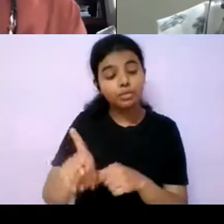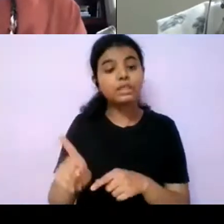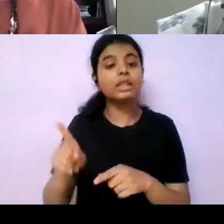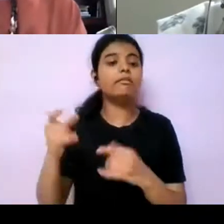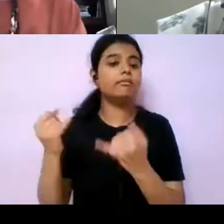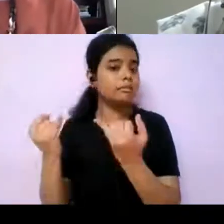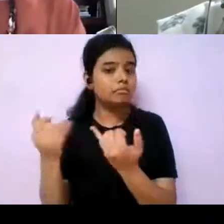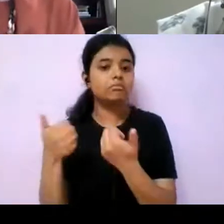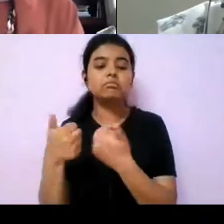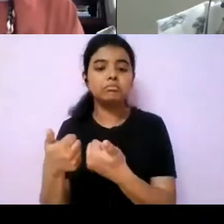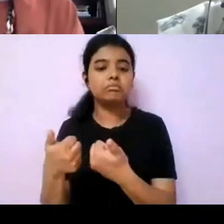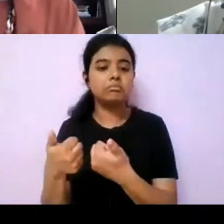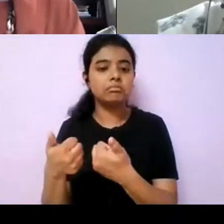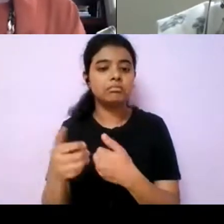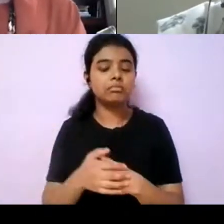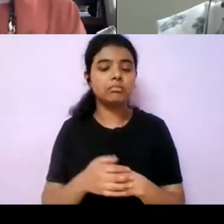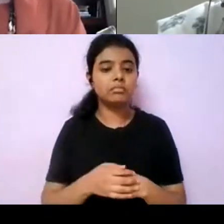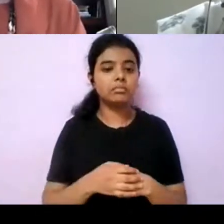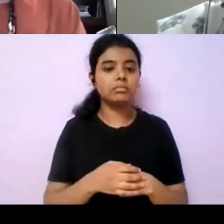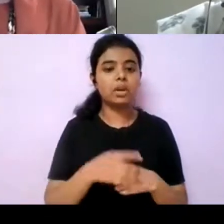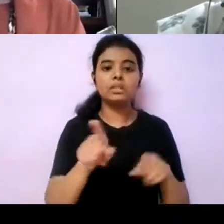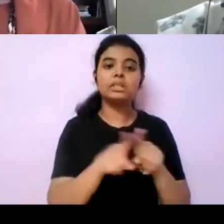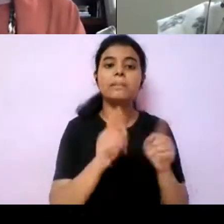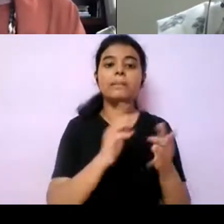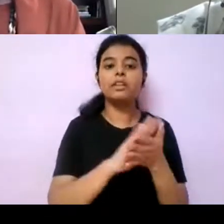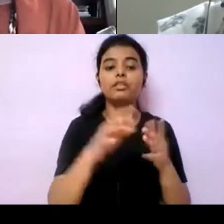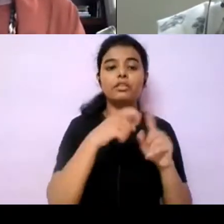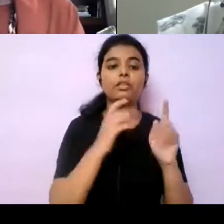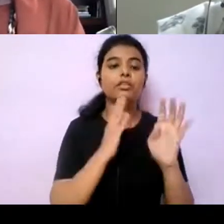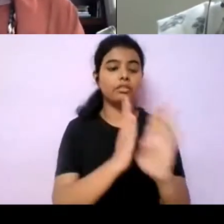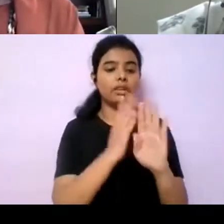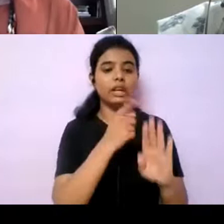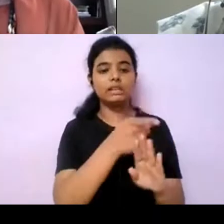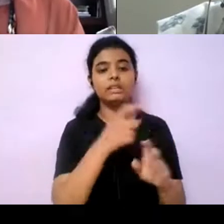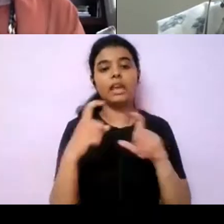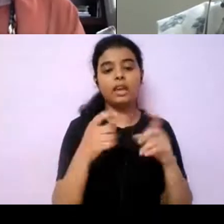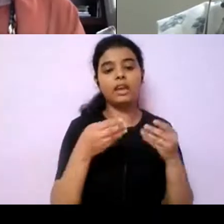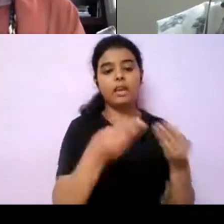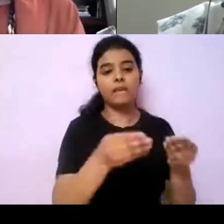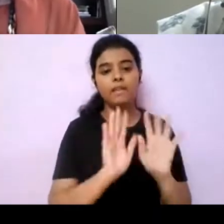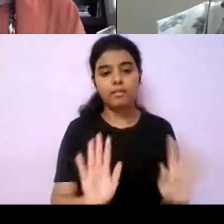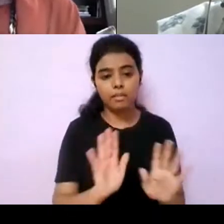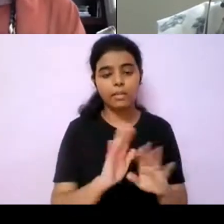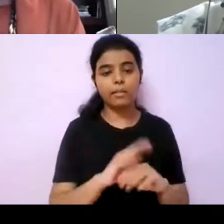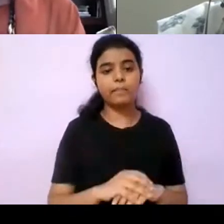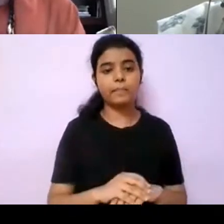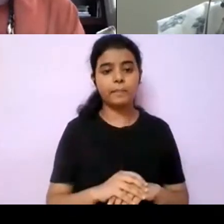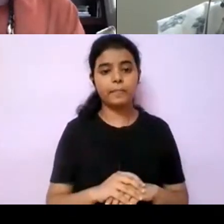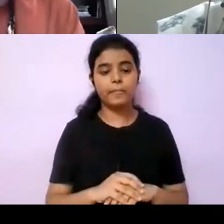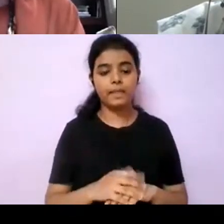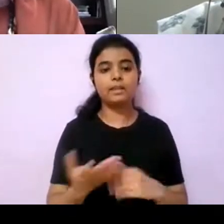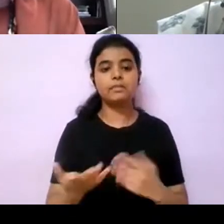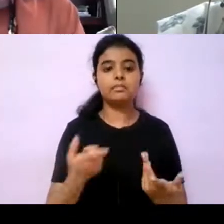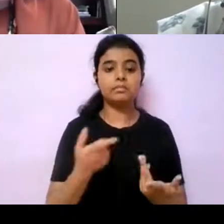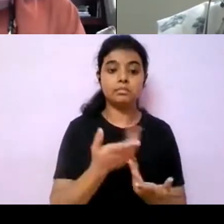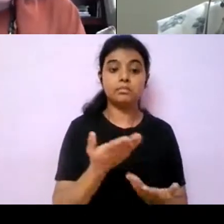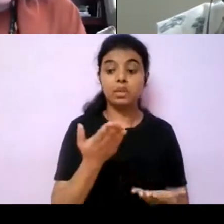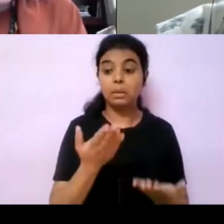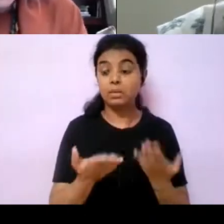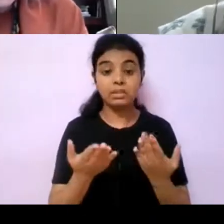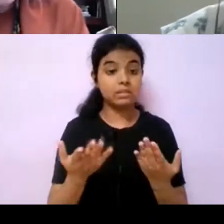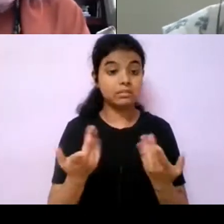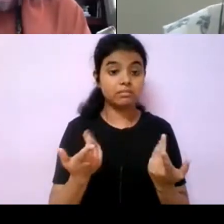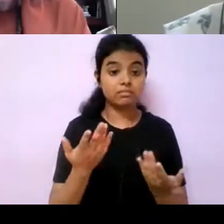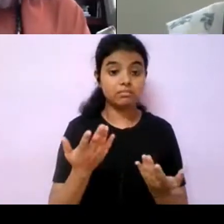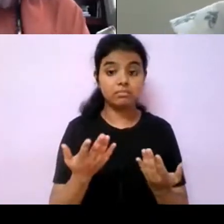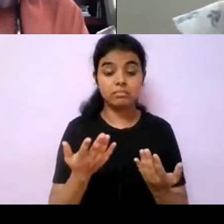could direct her assistance and care, or the way that she might not have been able to when she was